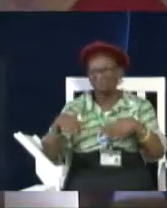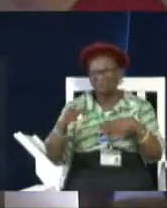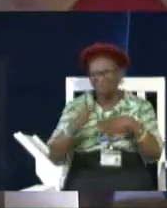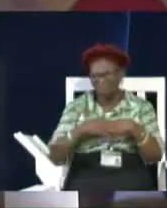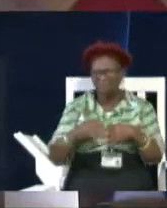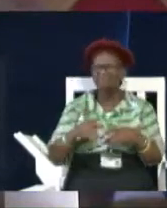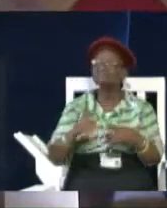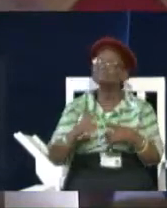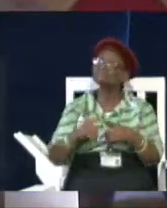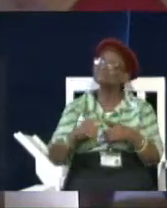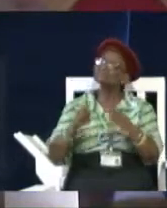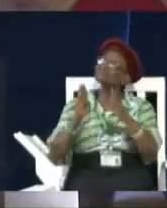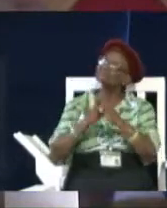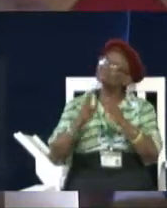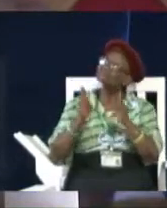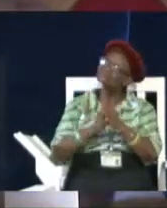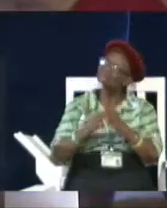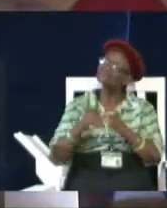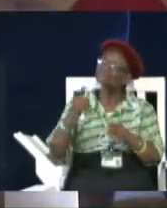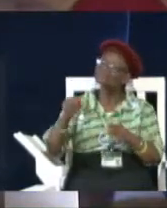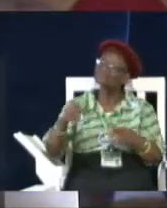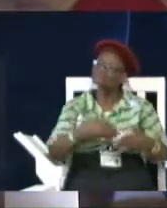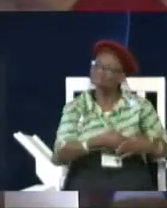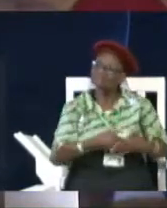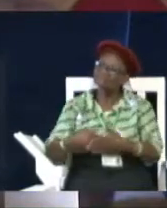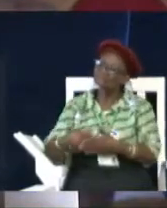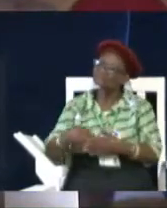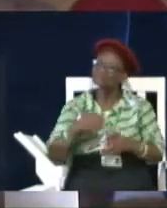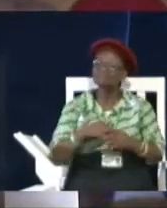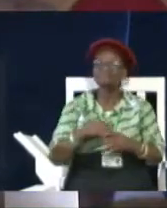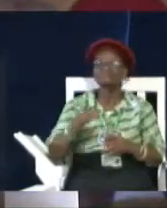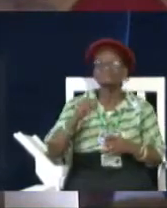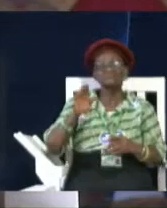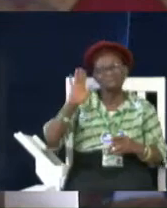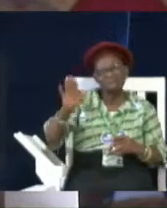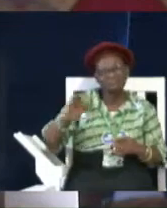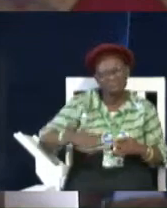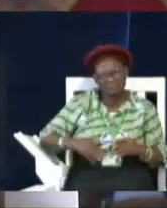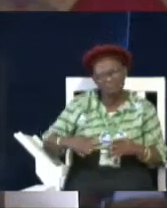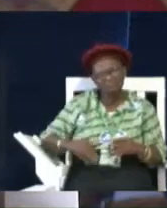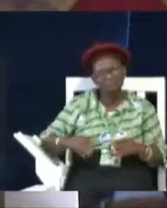over the place. You say, it is my life now.